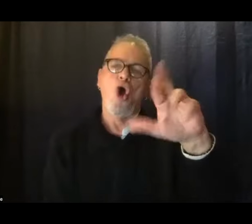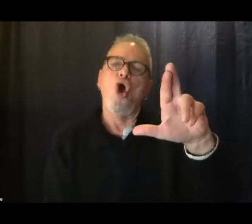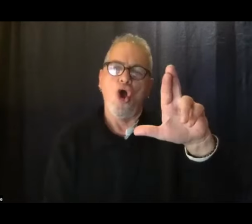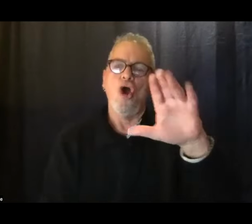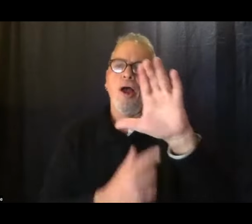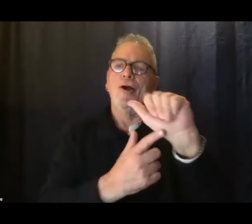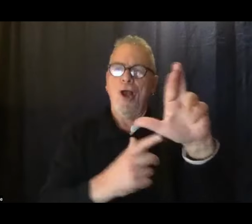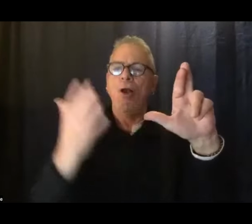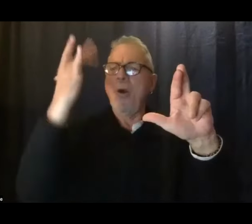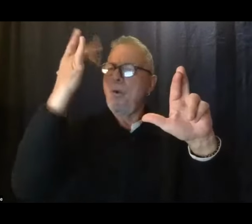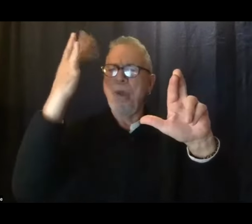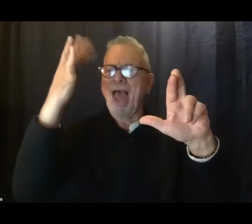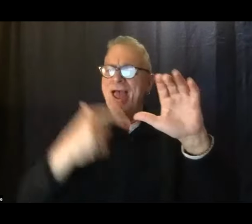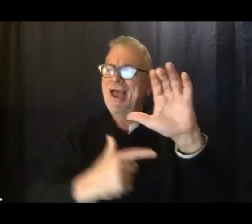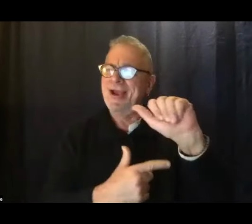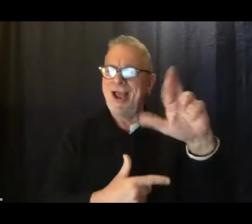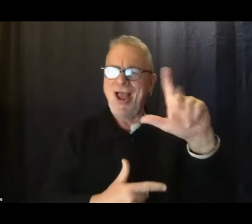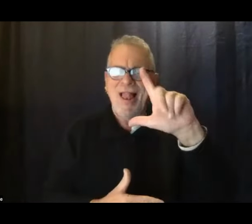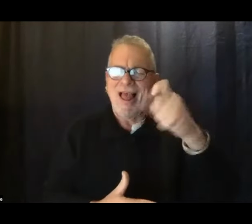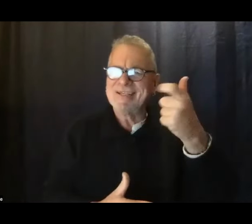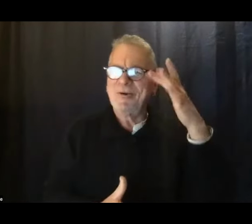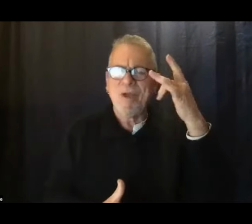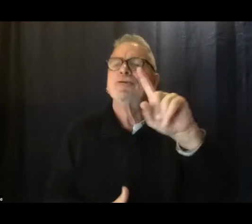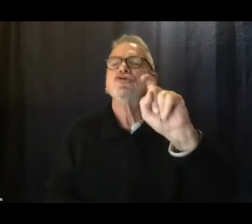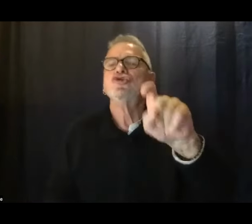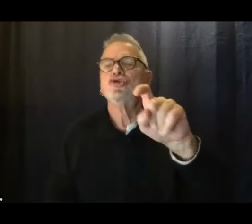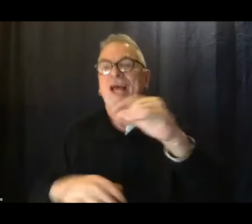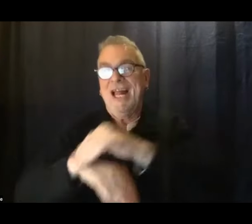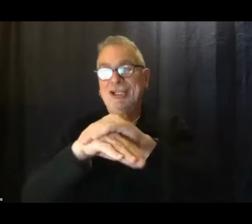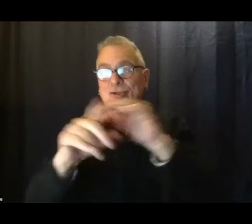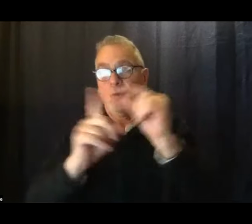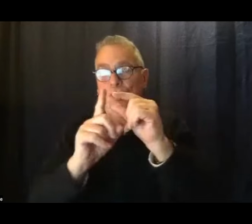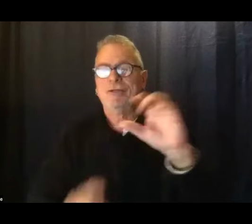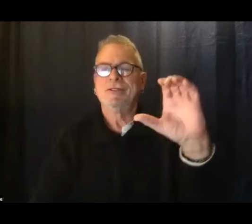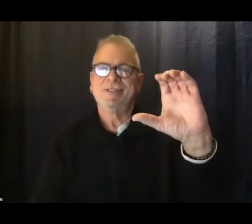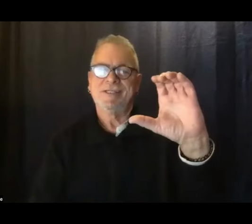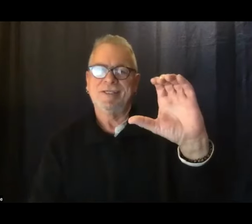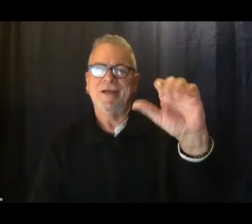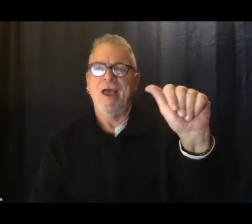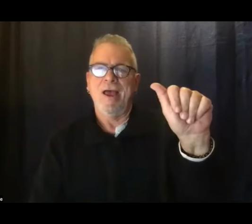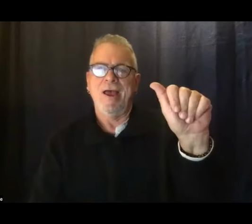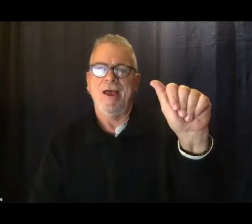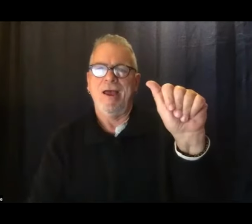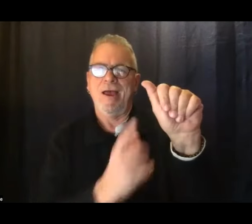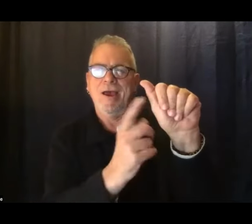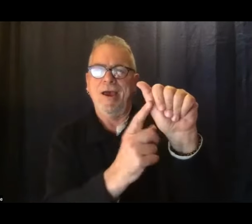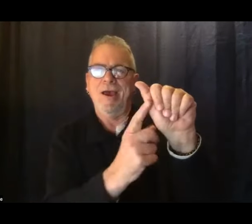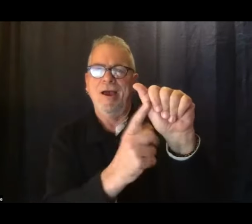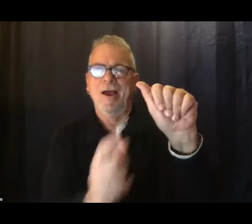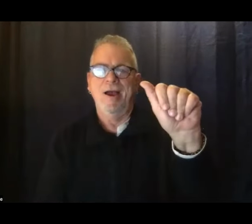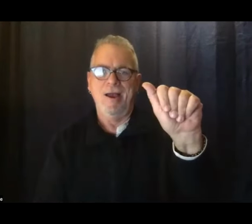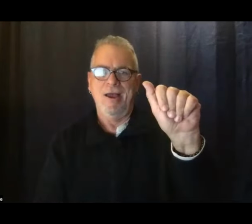O-U-T. Car. That's another one. Why would you call it lexicalized? Really, with the English